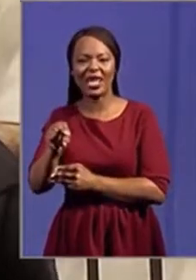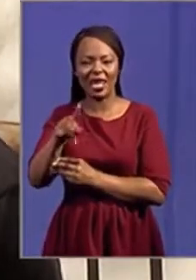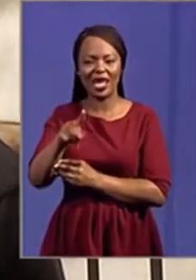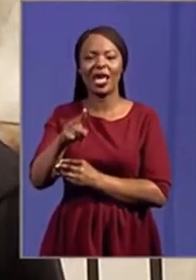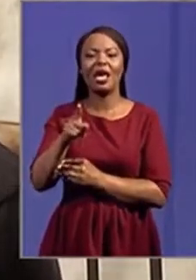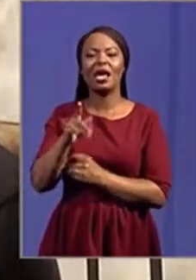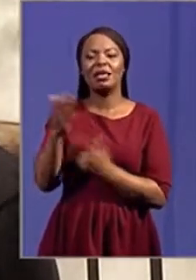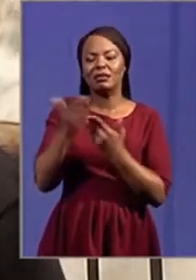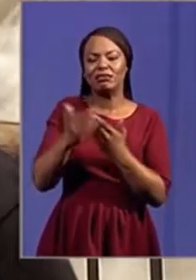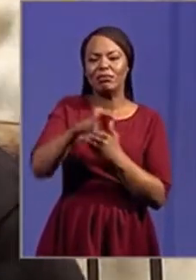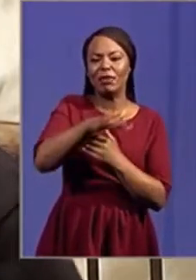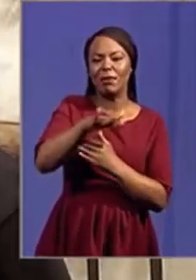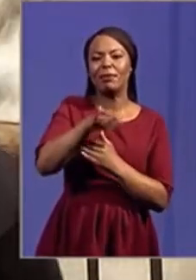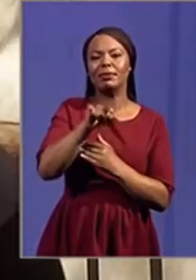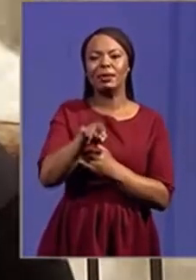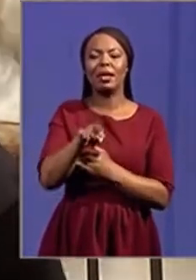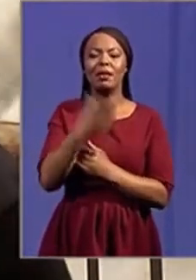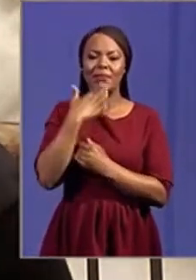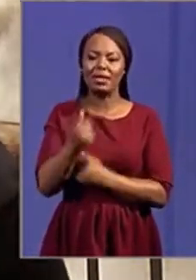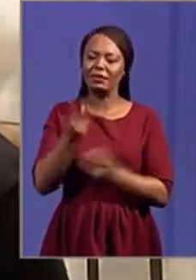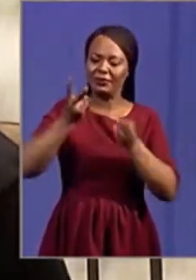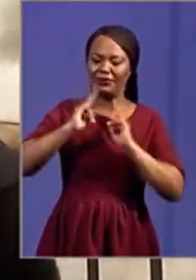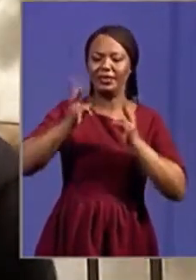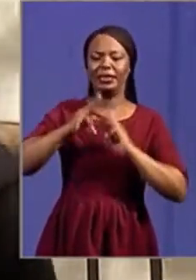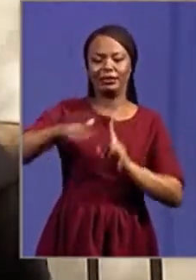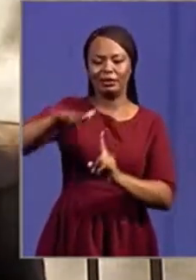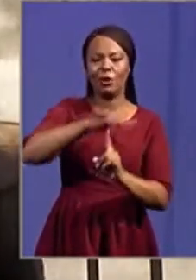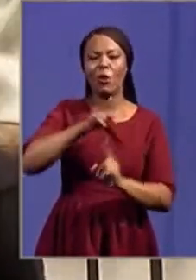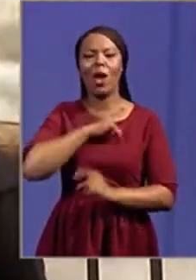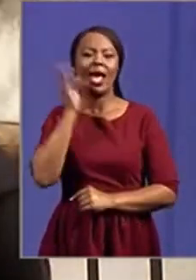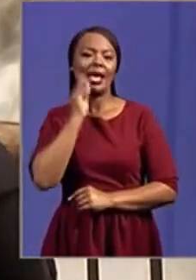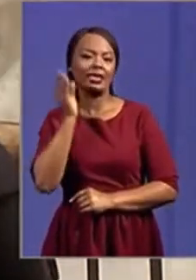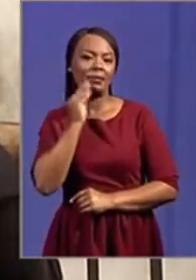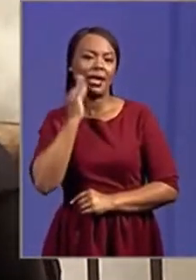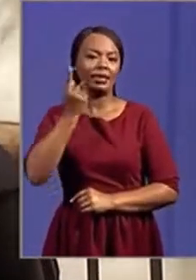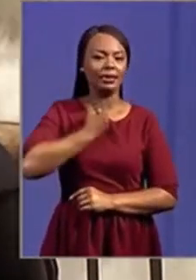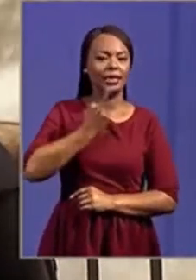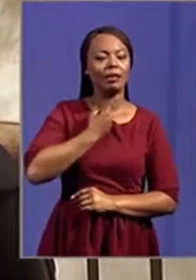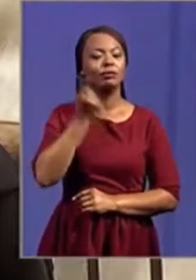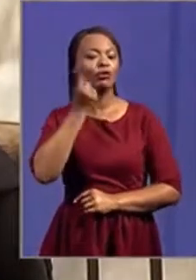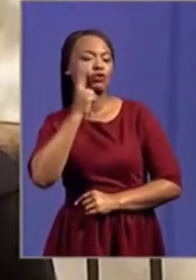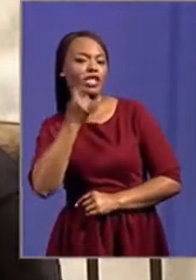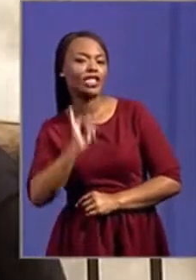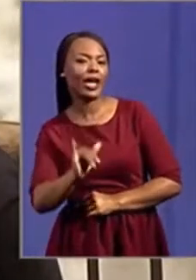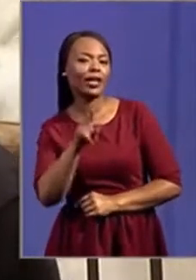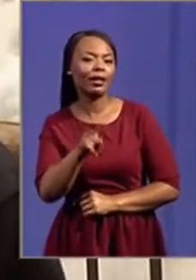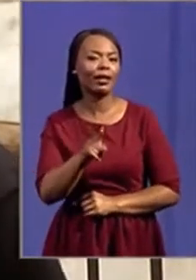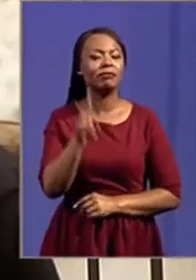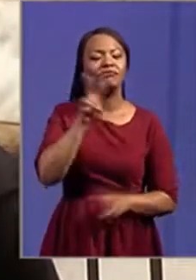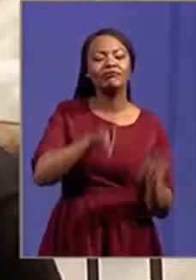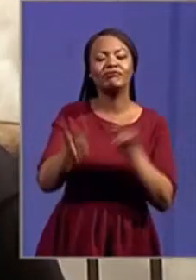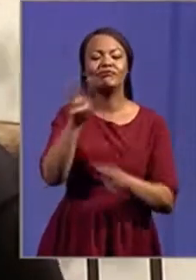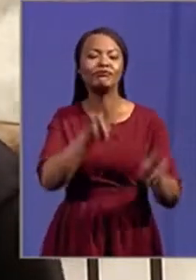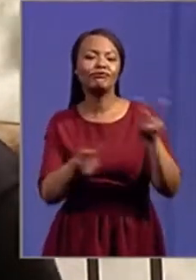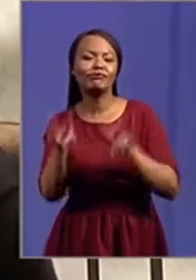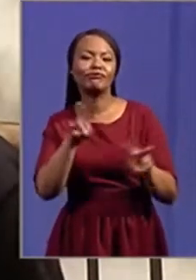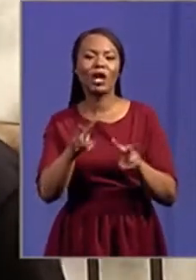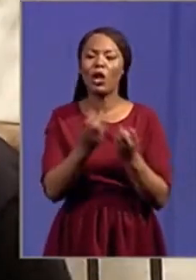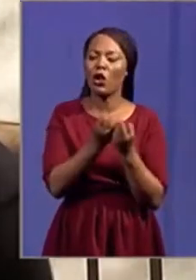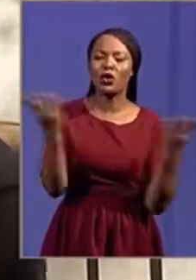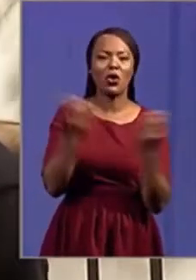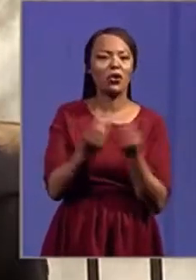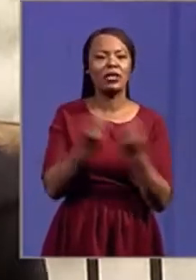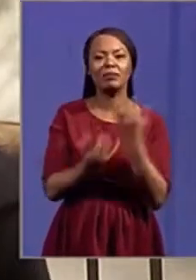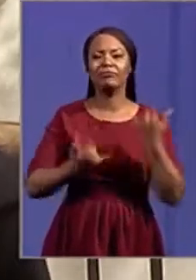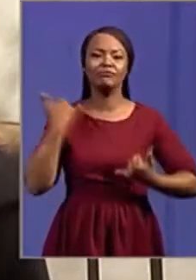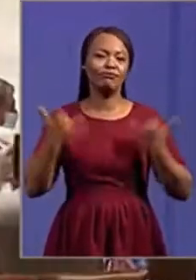areas, and to come and experience for themselves not only the waterfalls. There are more to it in terms of